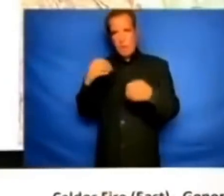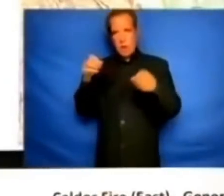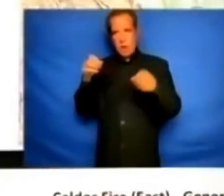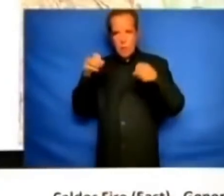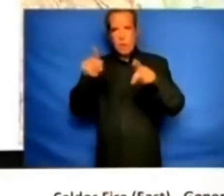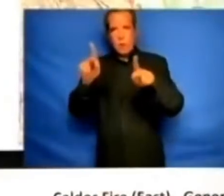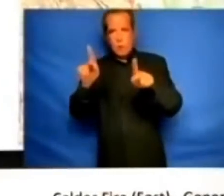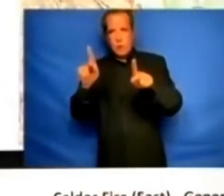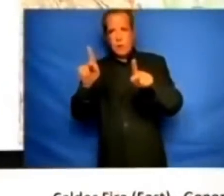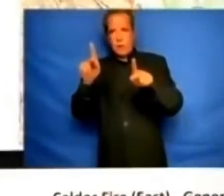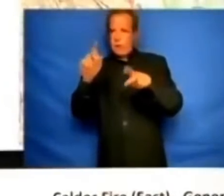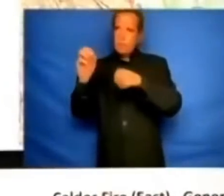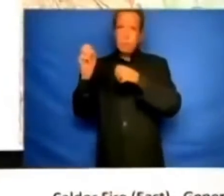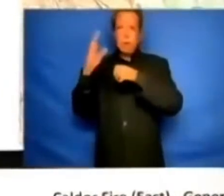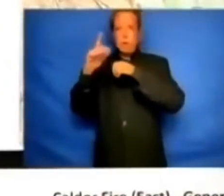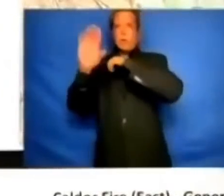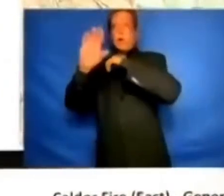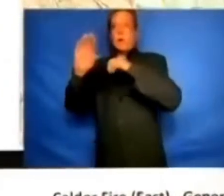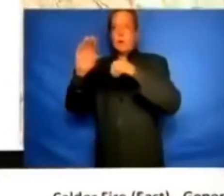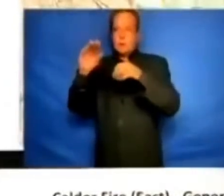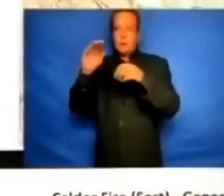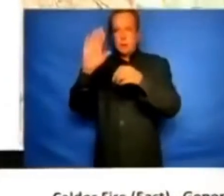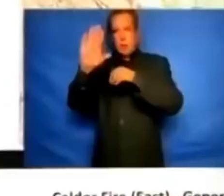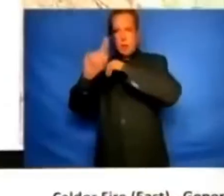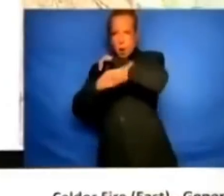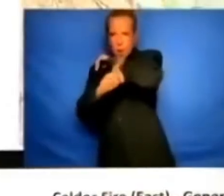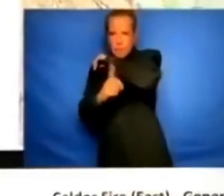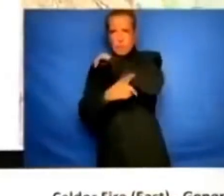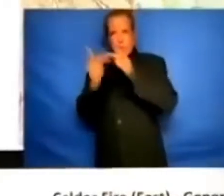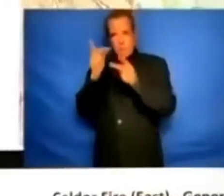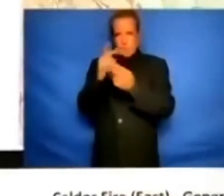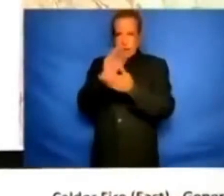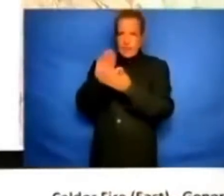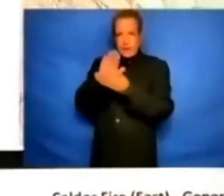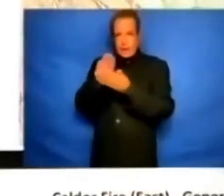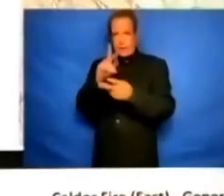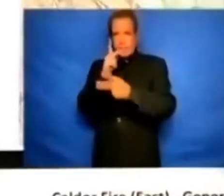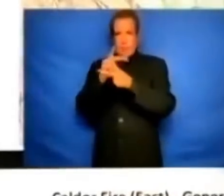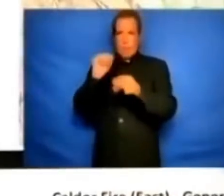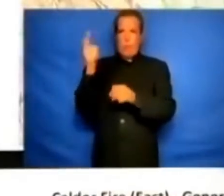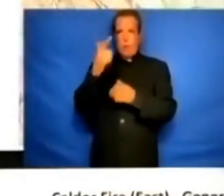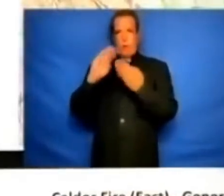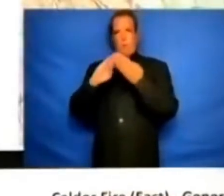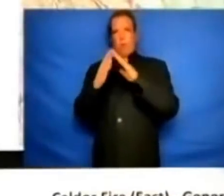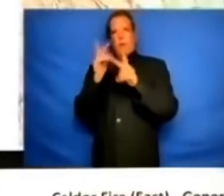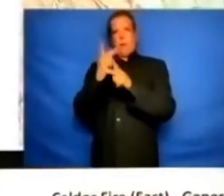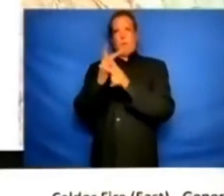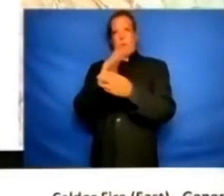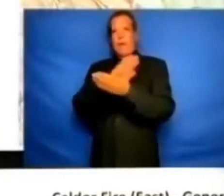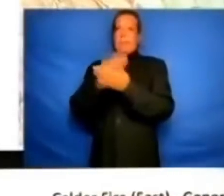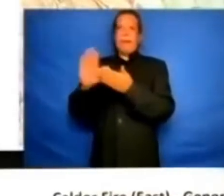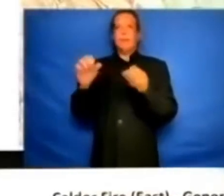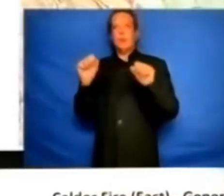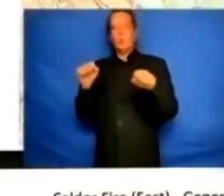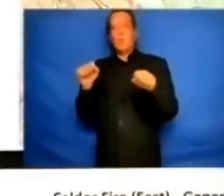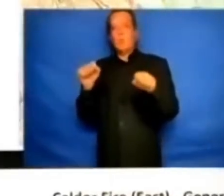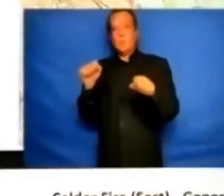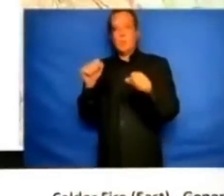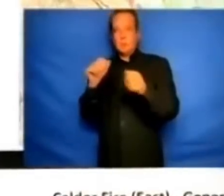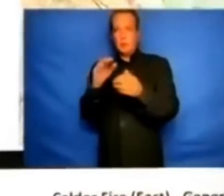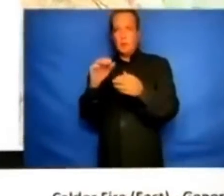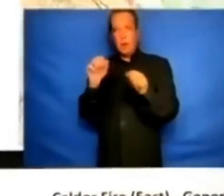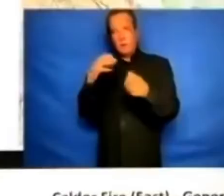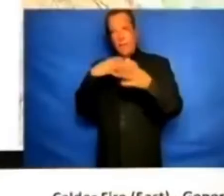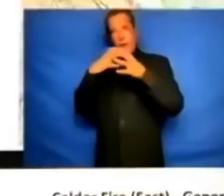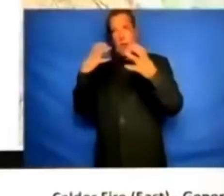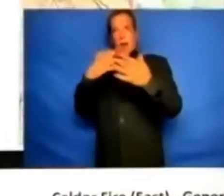get rid of the extra garbage, maintain a garbage service, and keep the community clean as much as possible. We are having a lot of bear incidents, whether they're in your